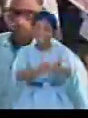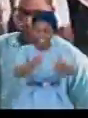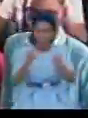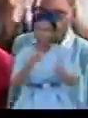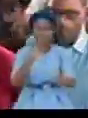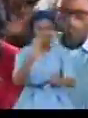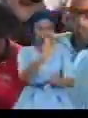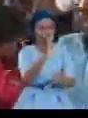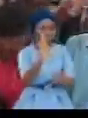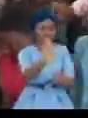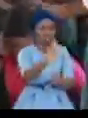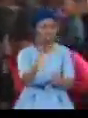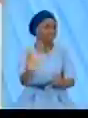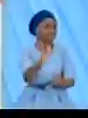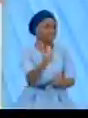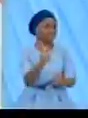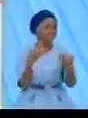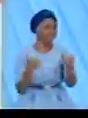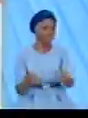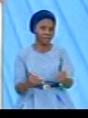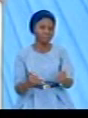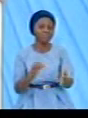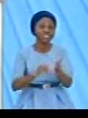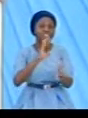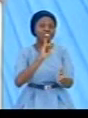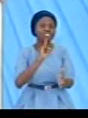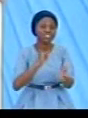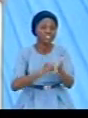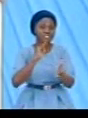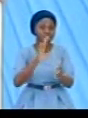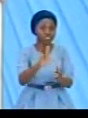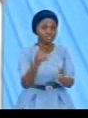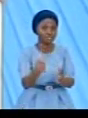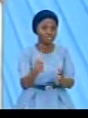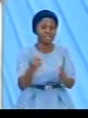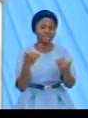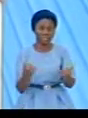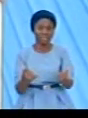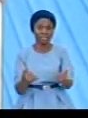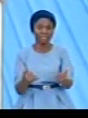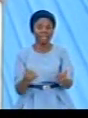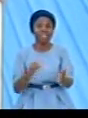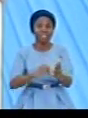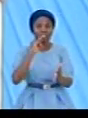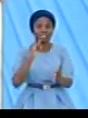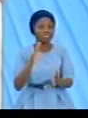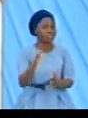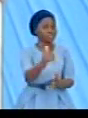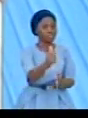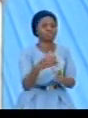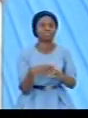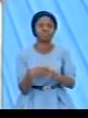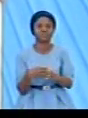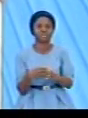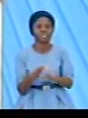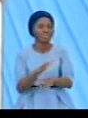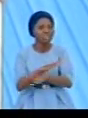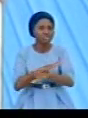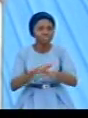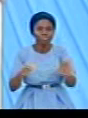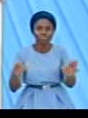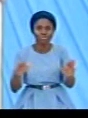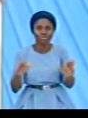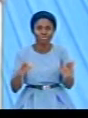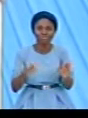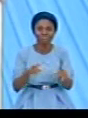all power, and it is yours. You have all power, and it is yours. Don't cringe anymore. Don't